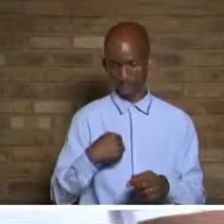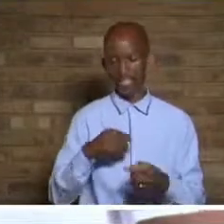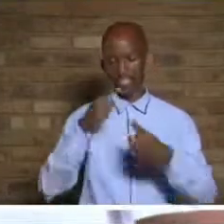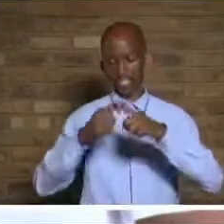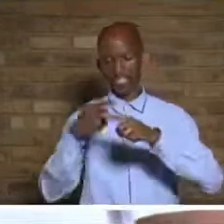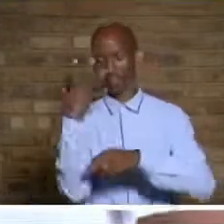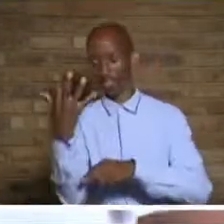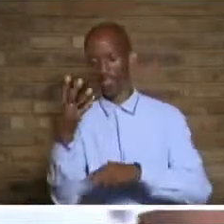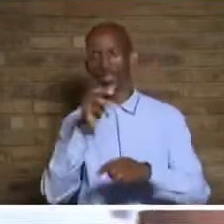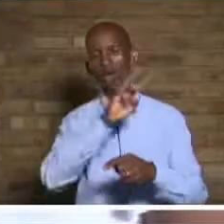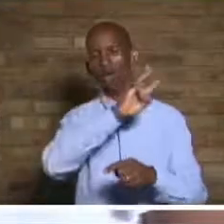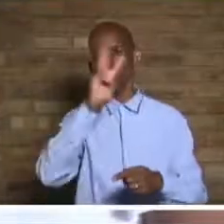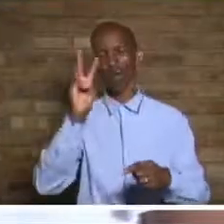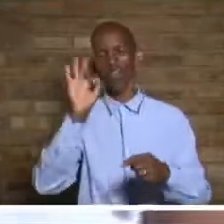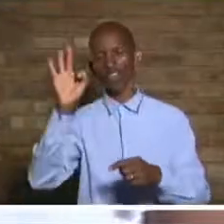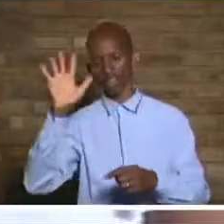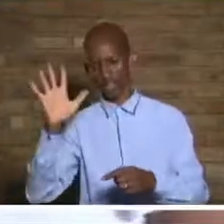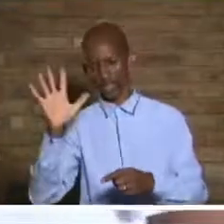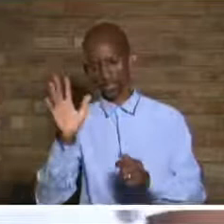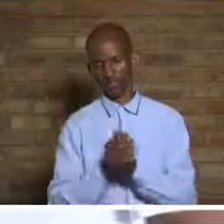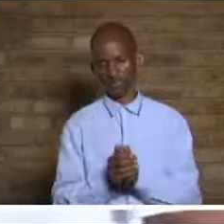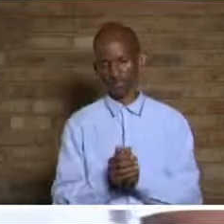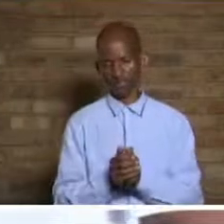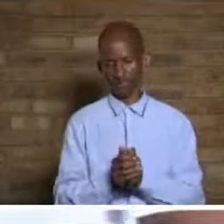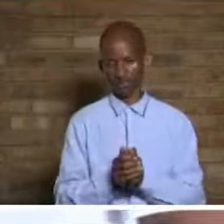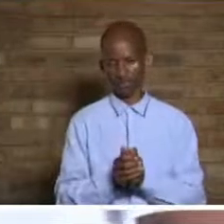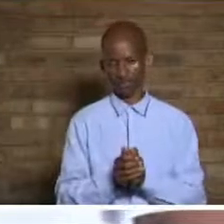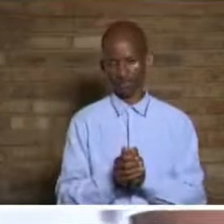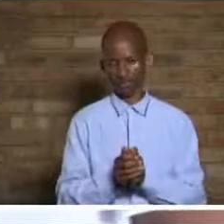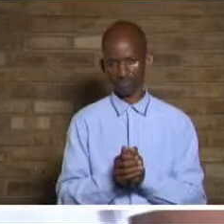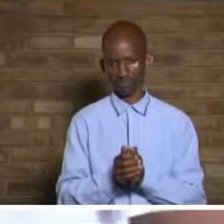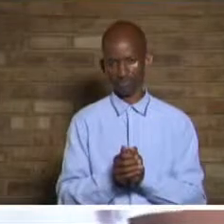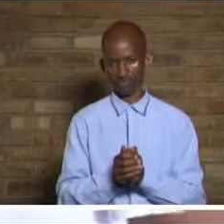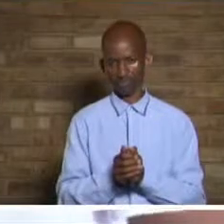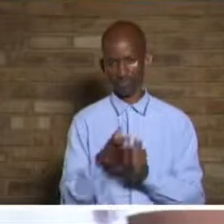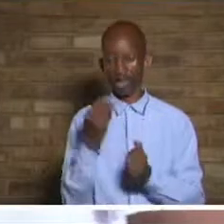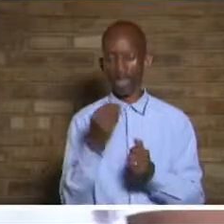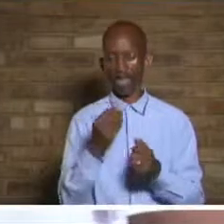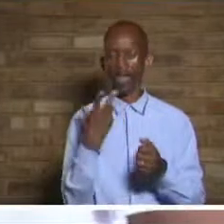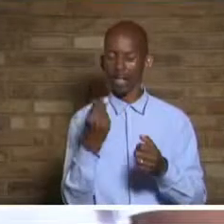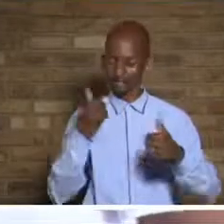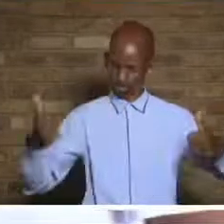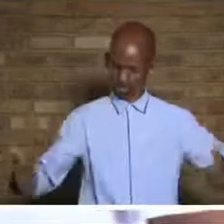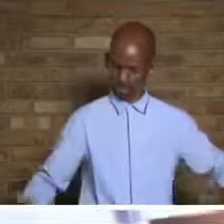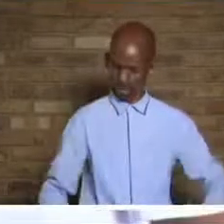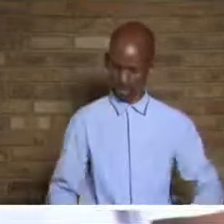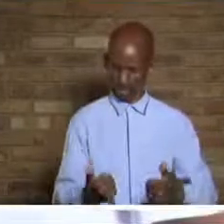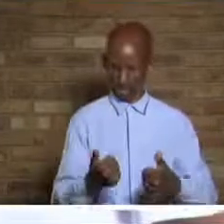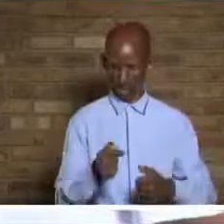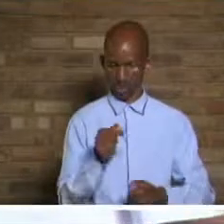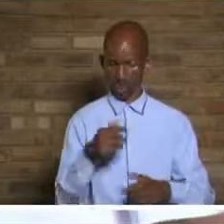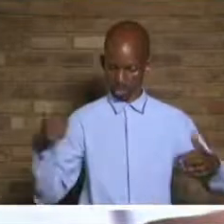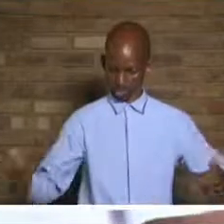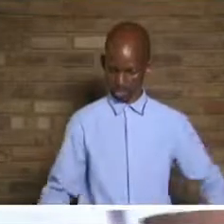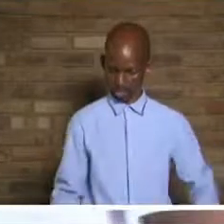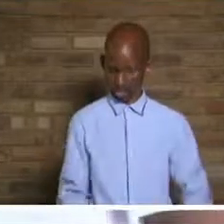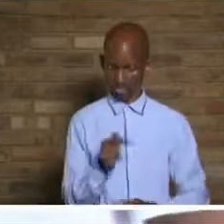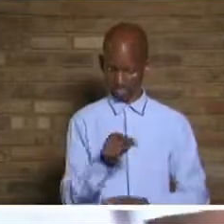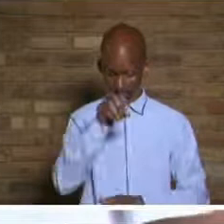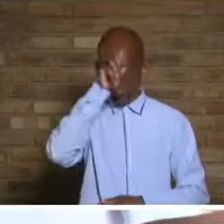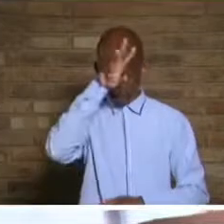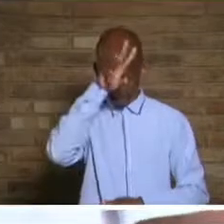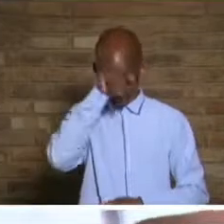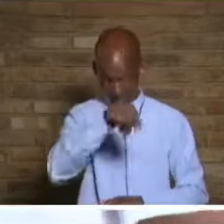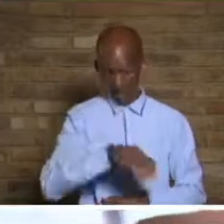5, Ward 35. Sine challenge ye-mine i-Harmony Gold. We got a Ethiwa challenge. ise-bottom. We got a challenge of the